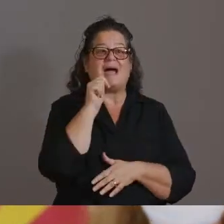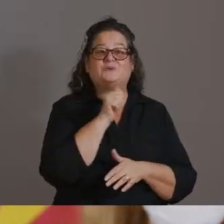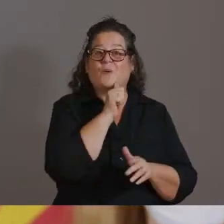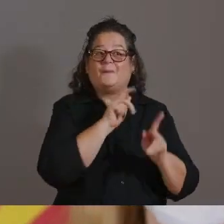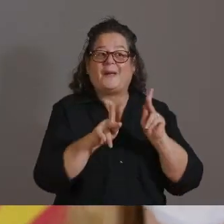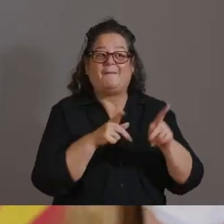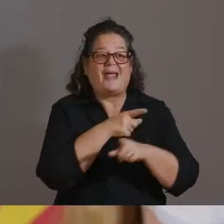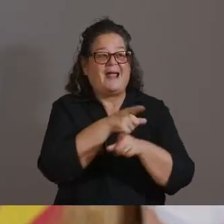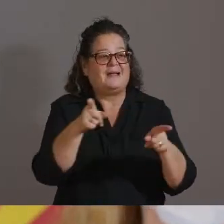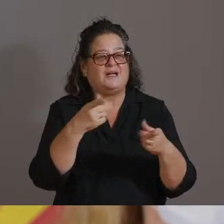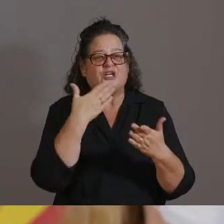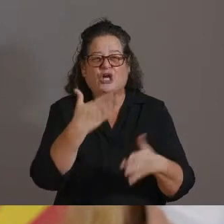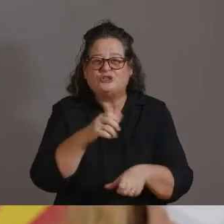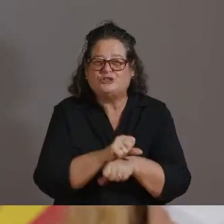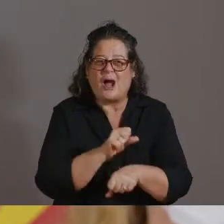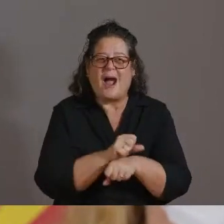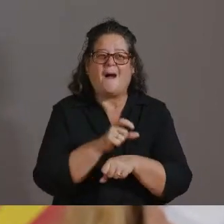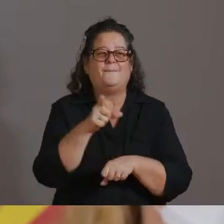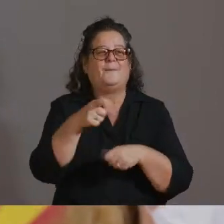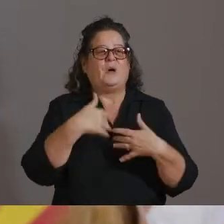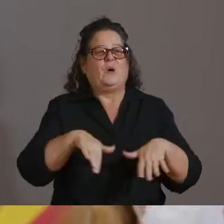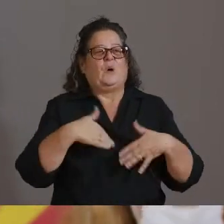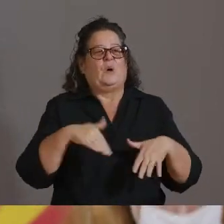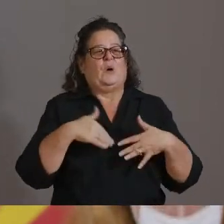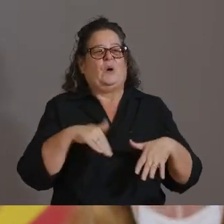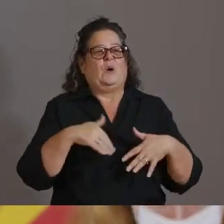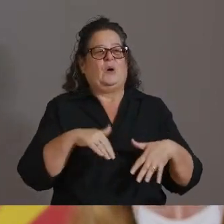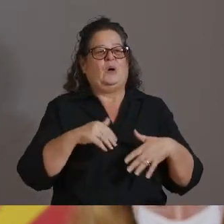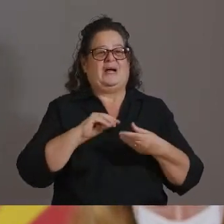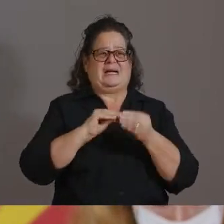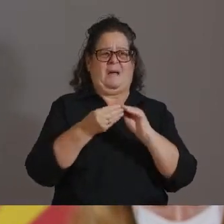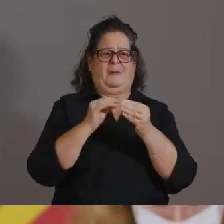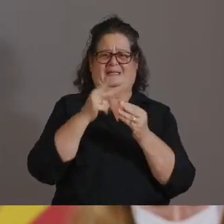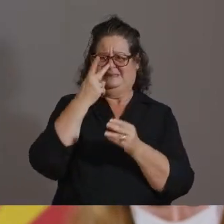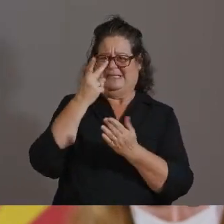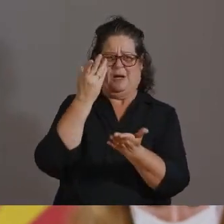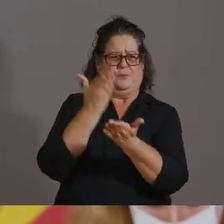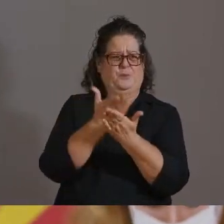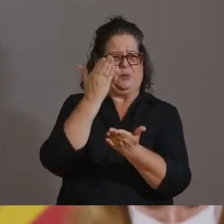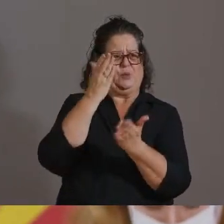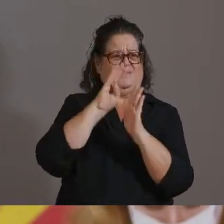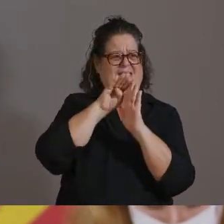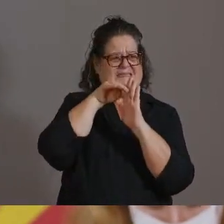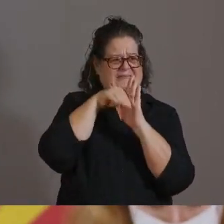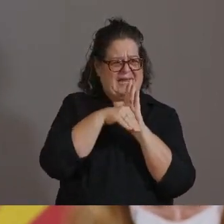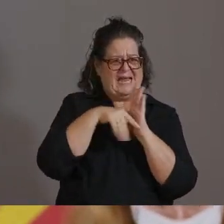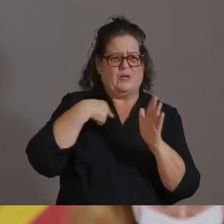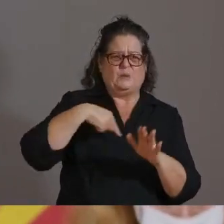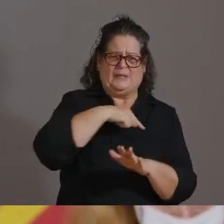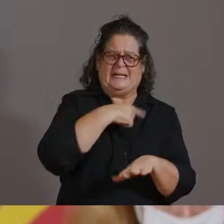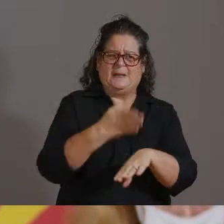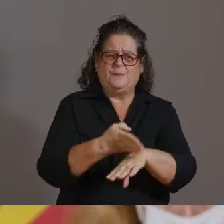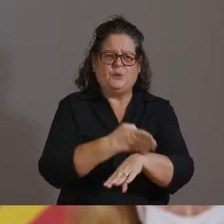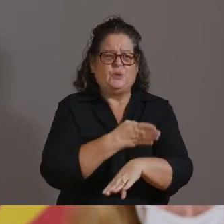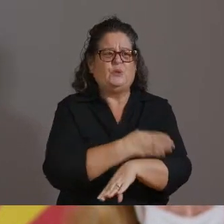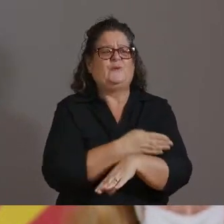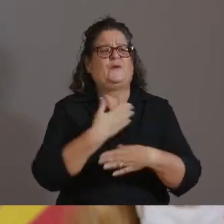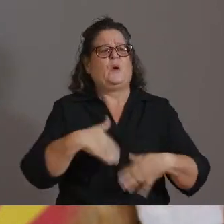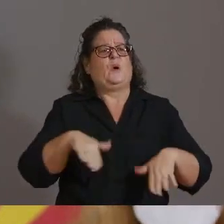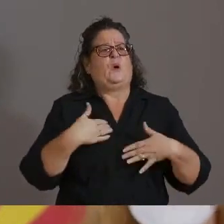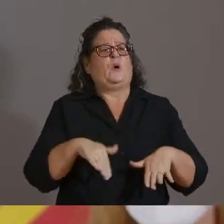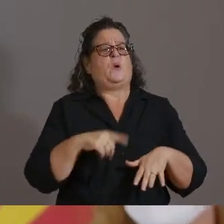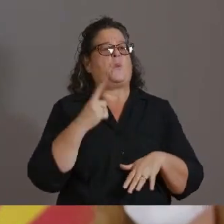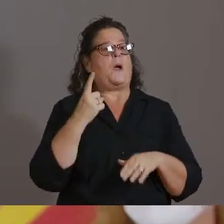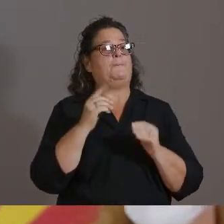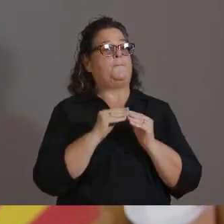you are doing. The data shows the improvement that we have in the state. And there's one additional ask that I have today.